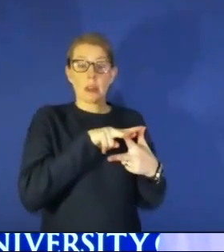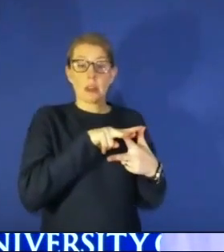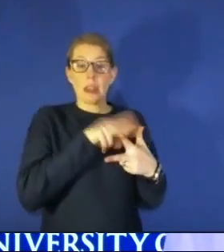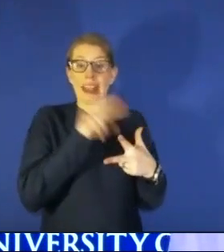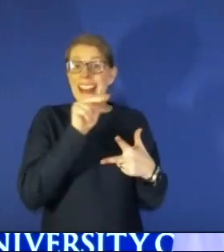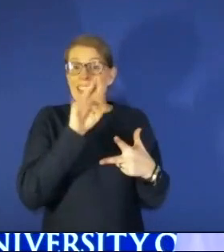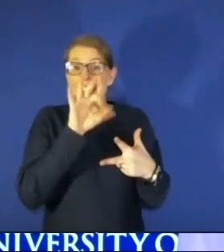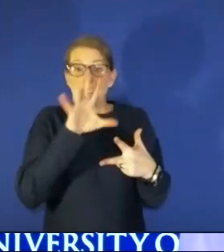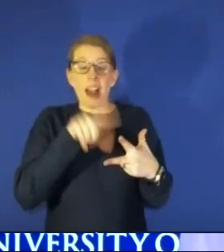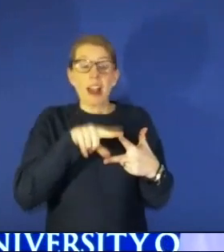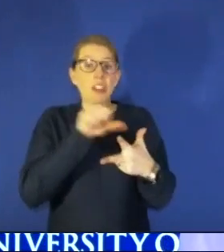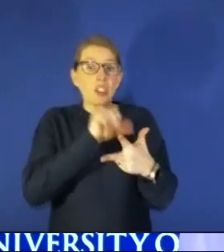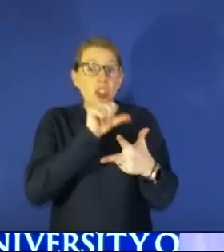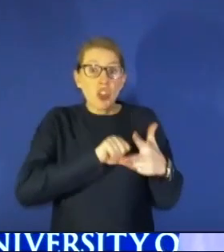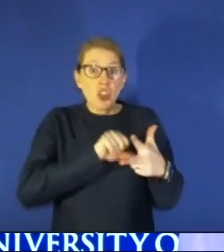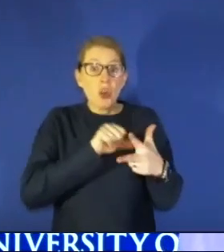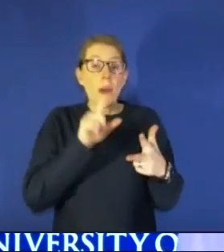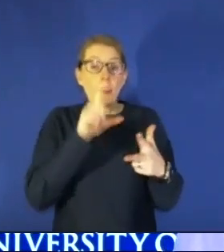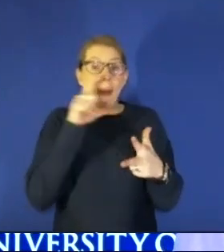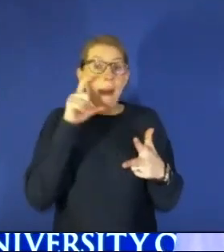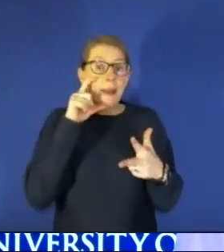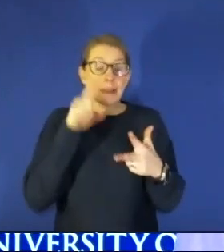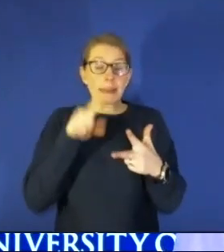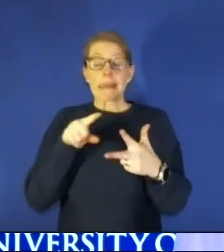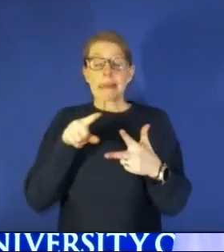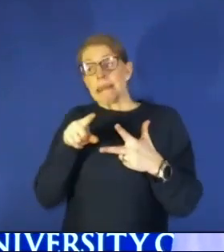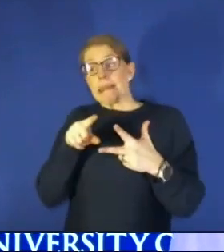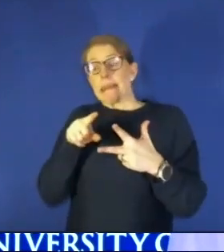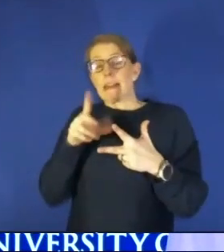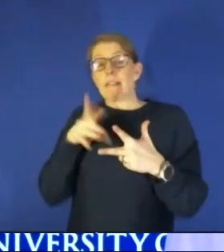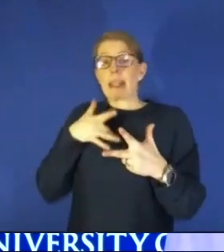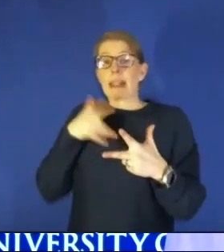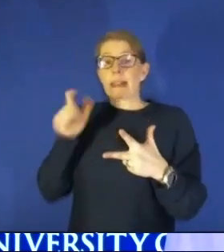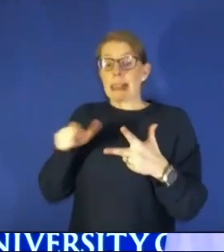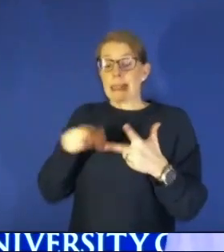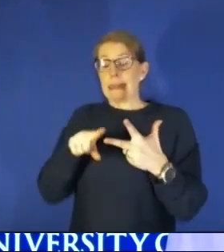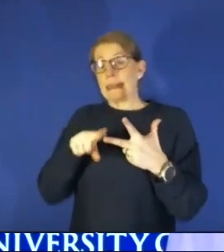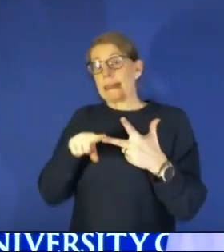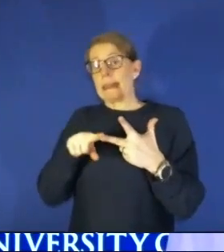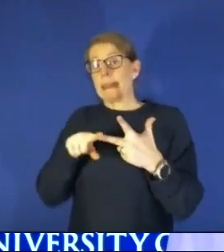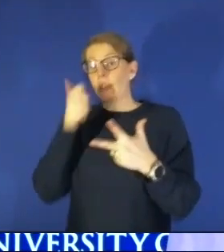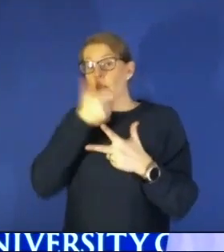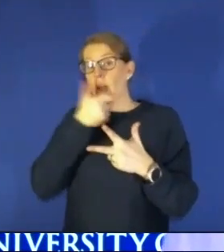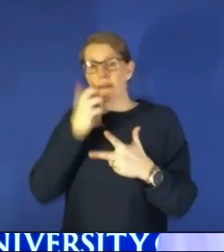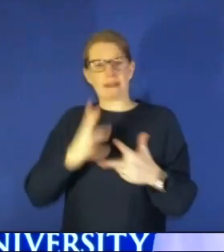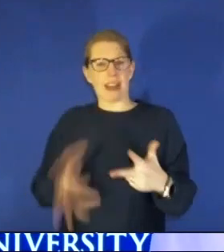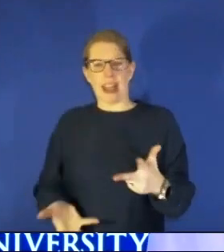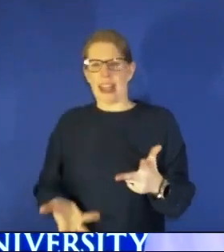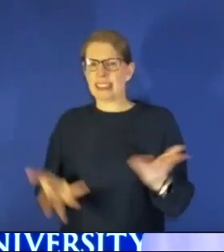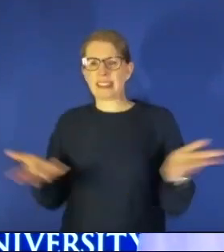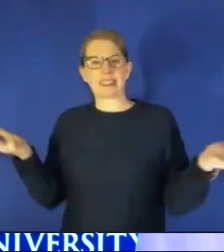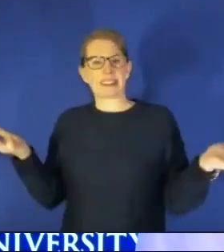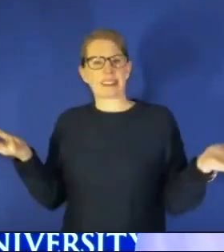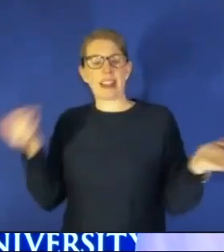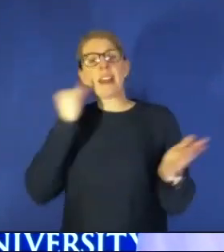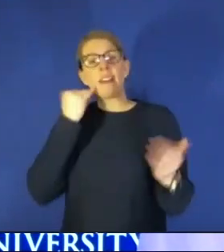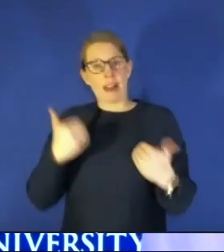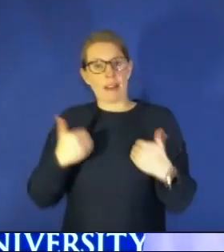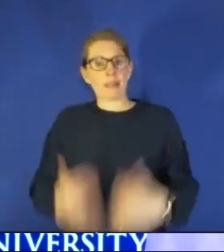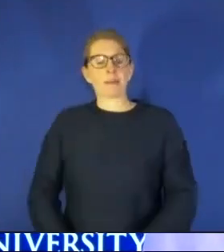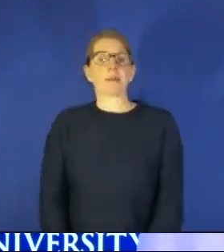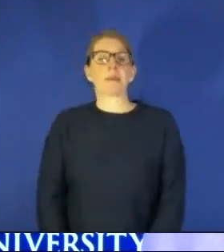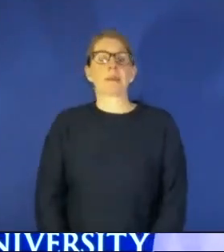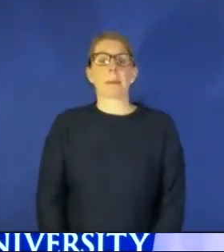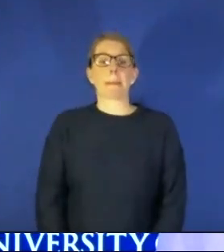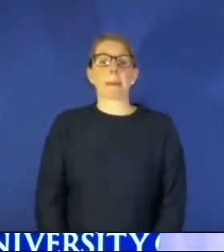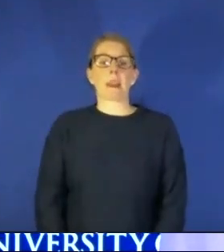riskier situations, then that 2 to 3 ply cloth mask is going to help you. Again, that's